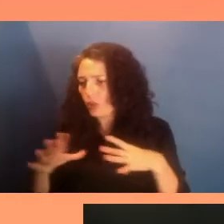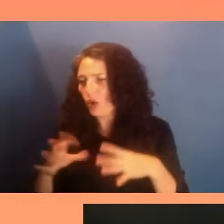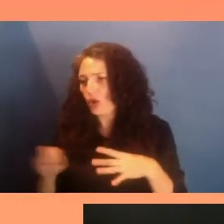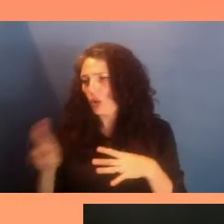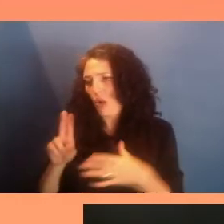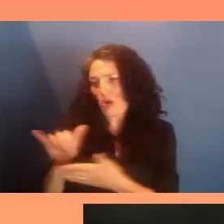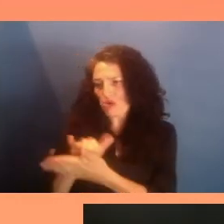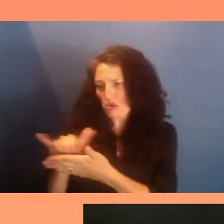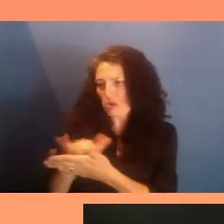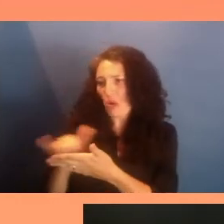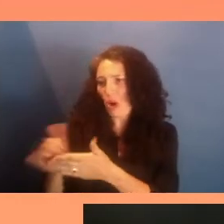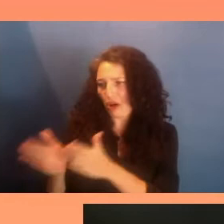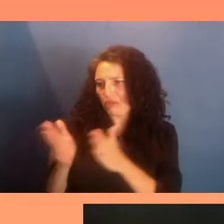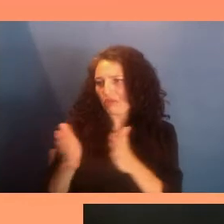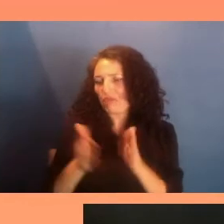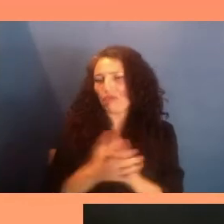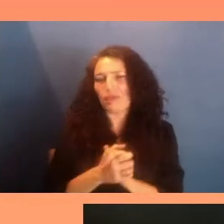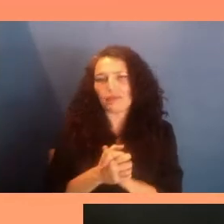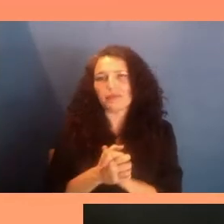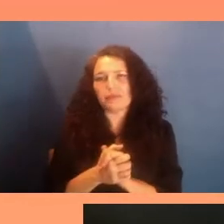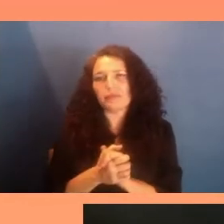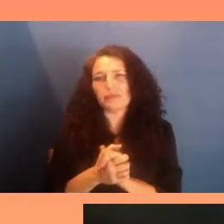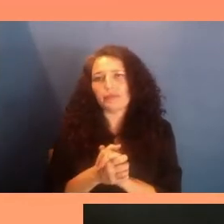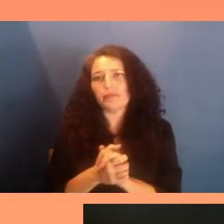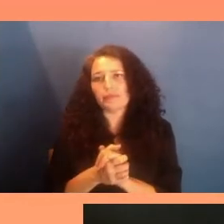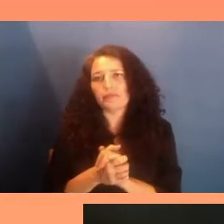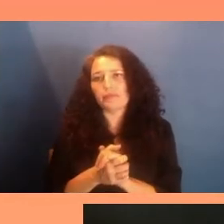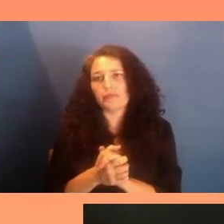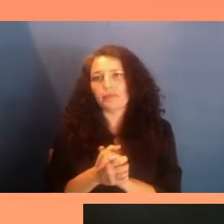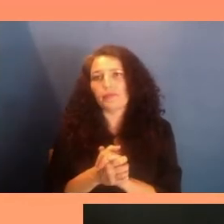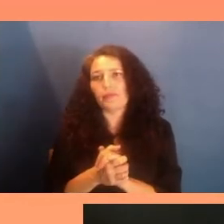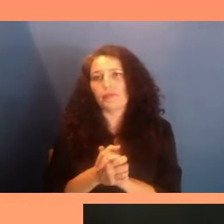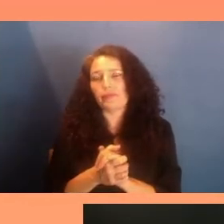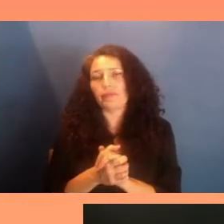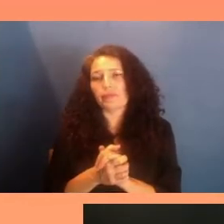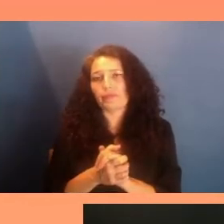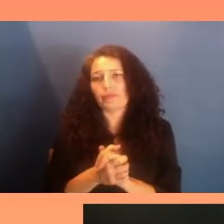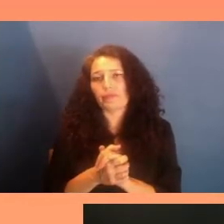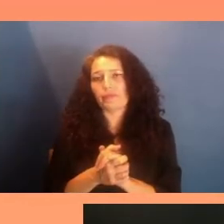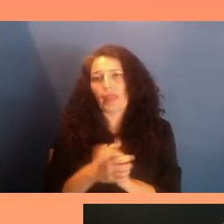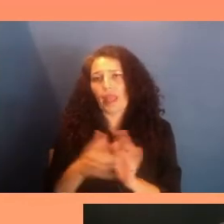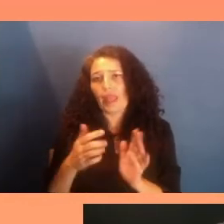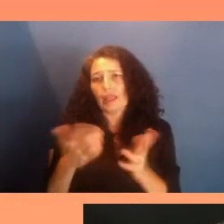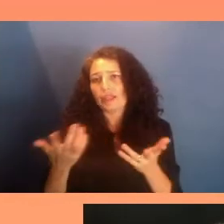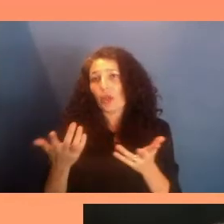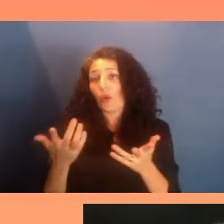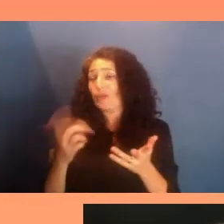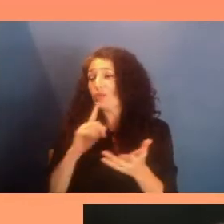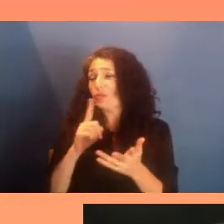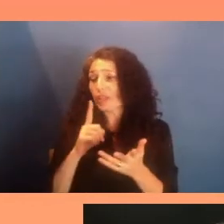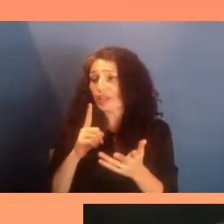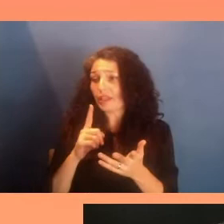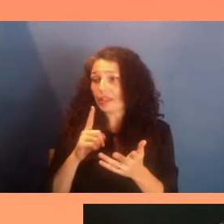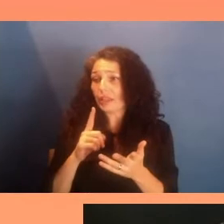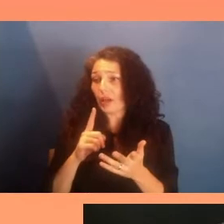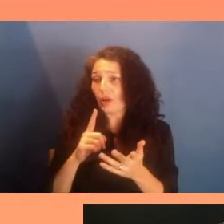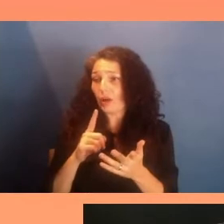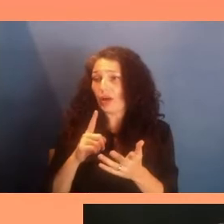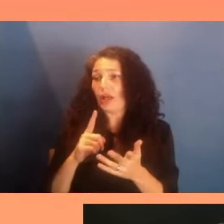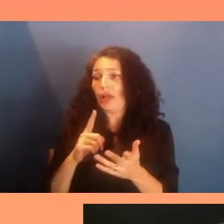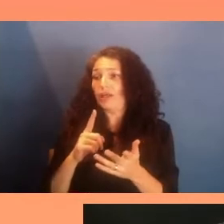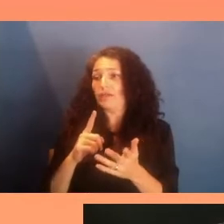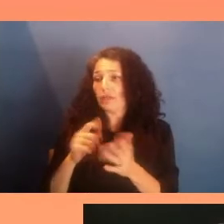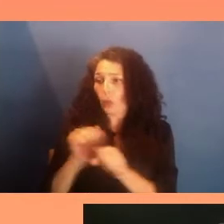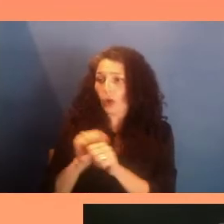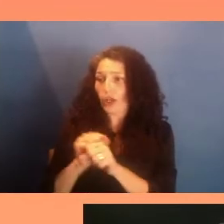York. And, it took a chance in exposure to the work of Marlon Riggs,